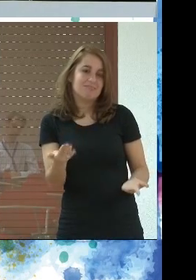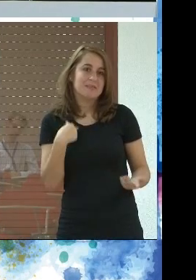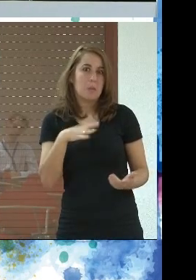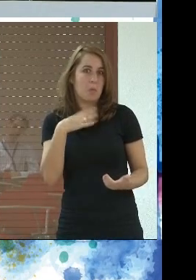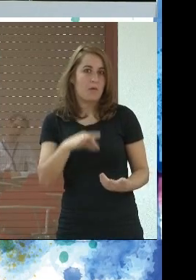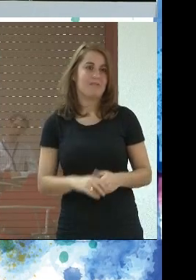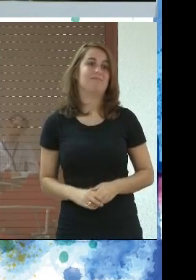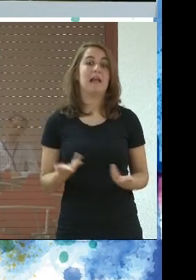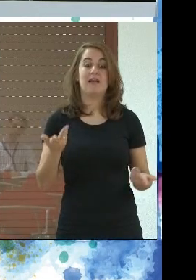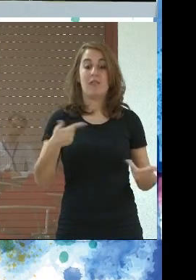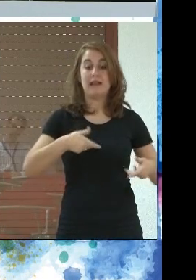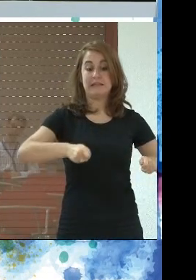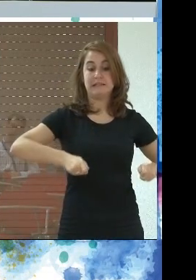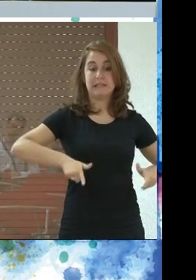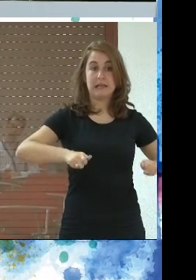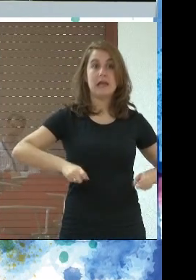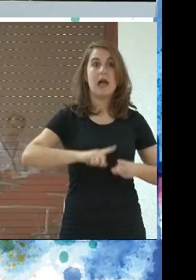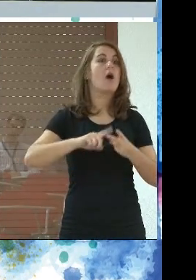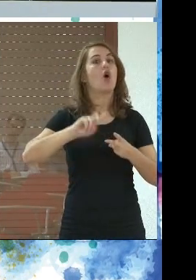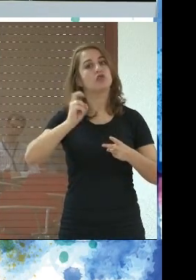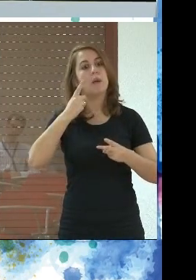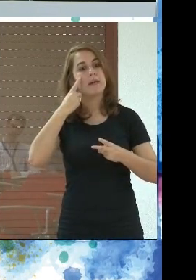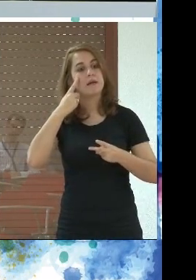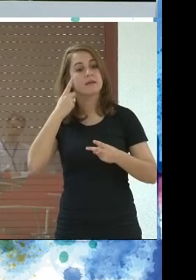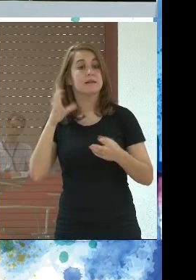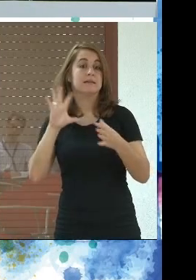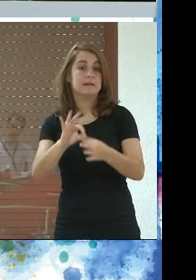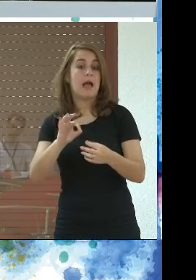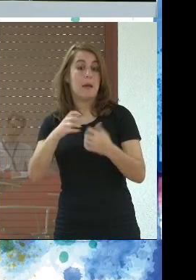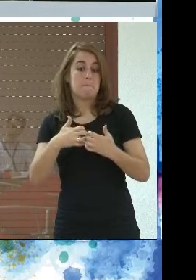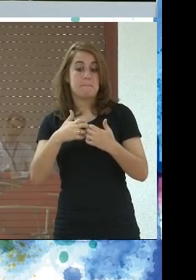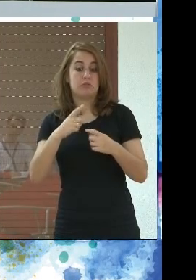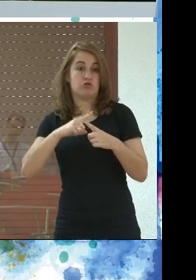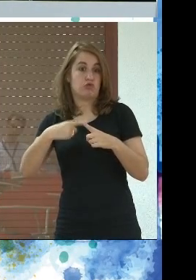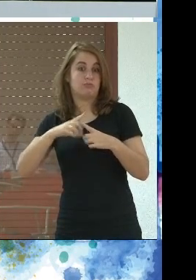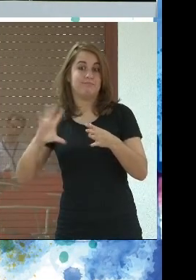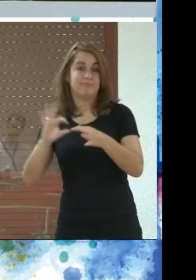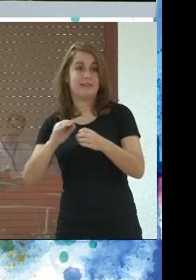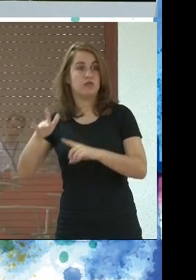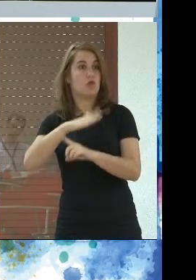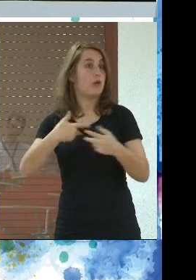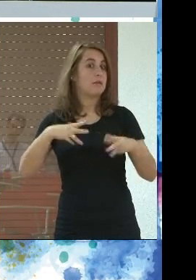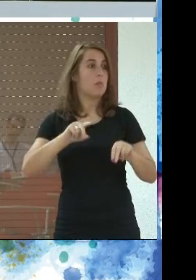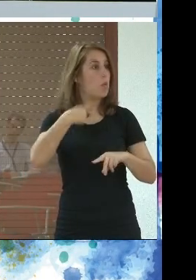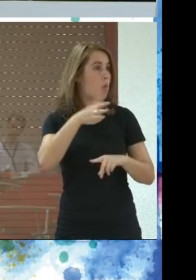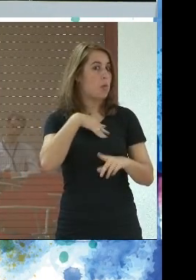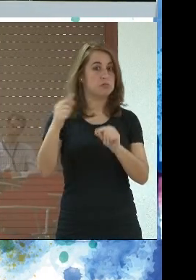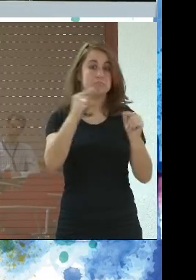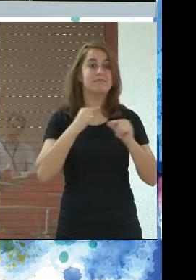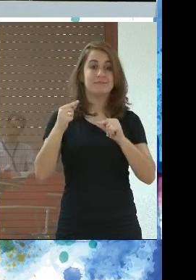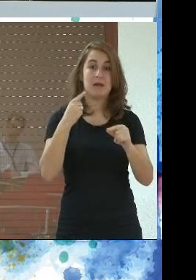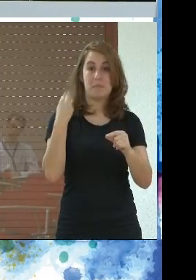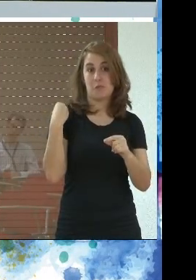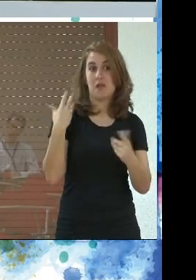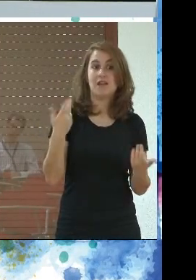Tem novidade na escola. Agora Apocalipse 2:19. Eu sou presente de Deus. Eu que mando nas portas. Será que